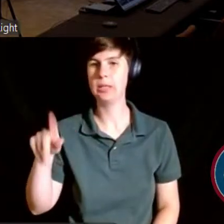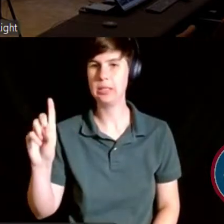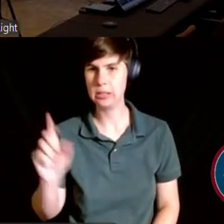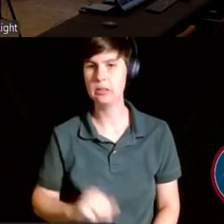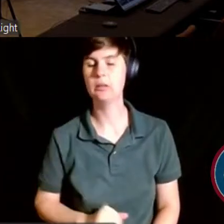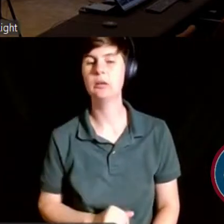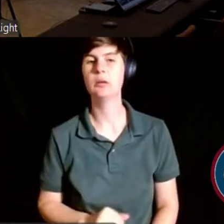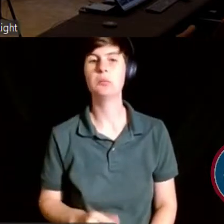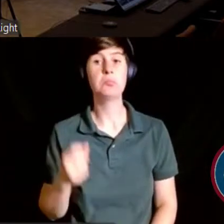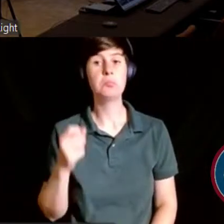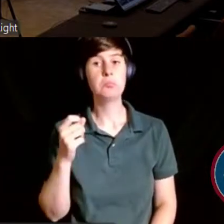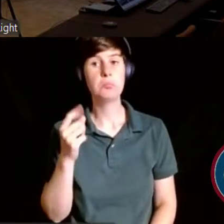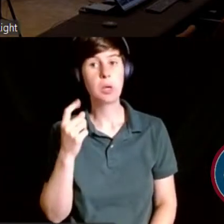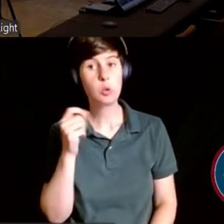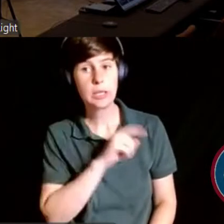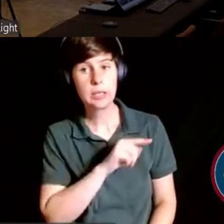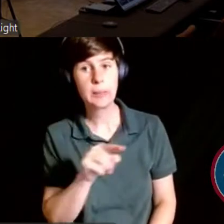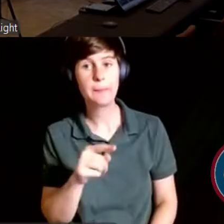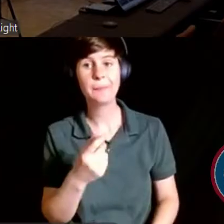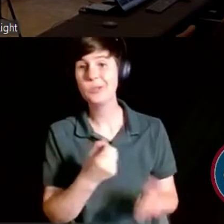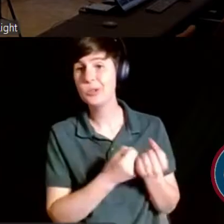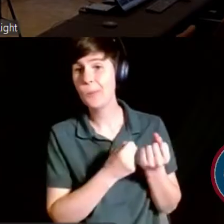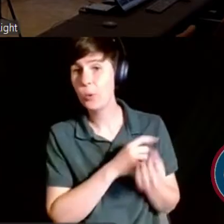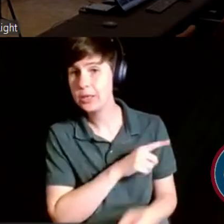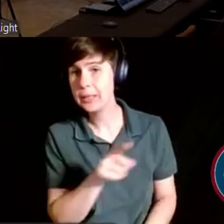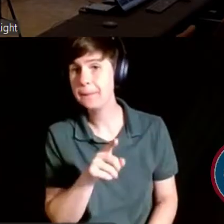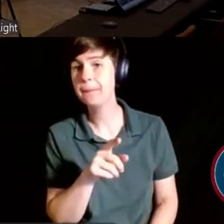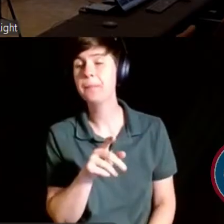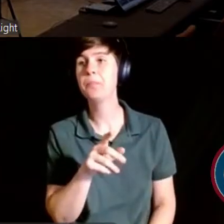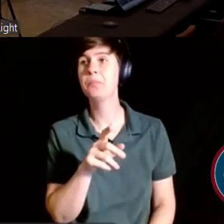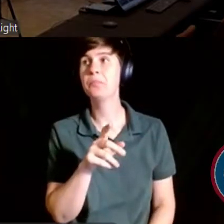understand, support them, but just I think, and